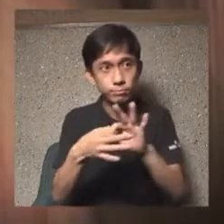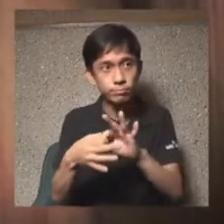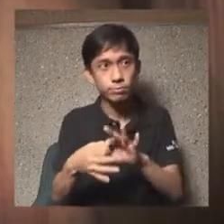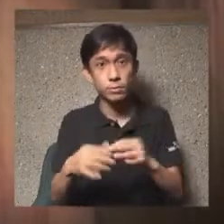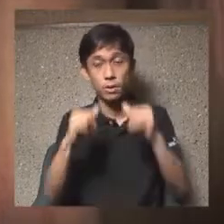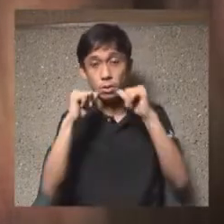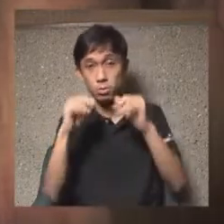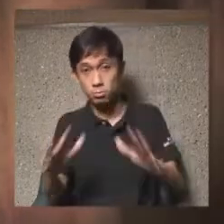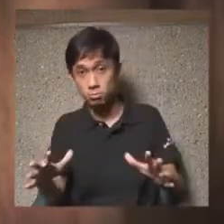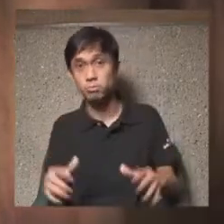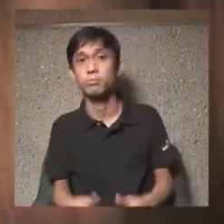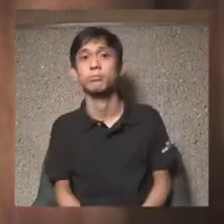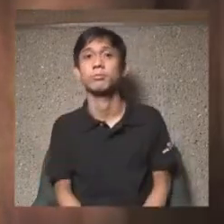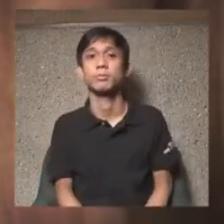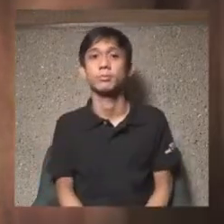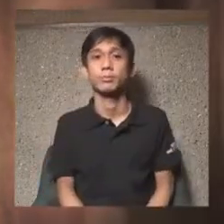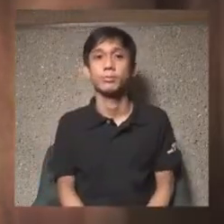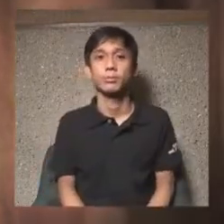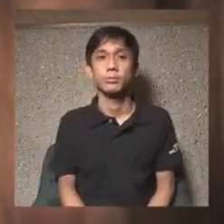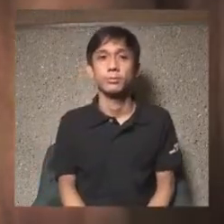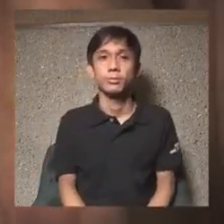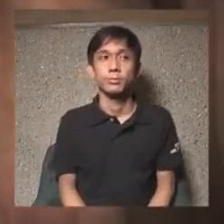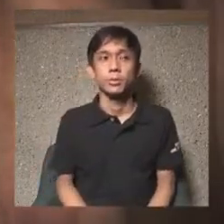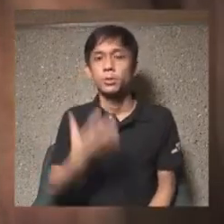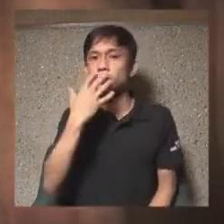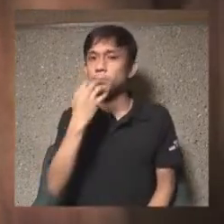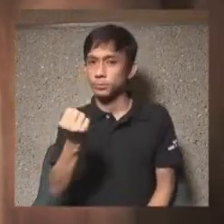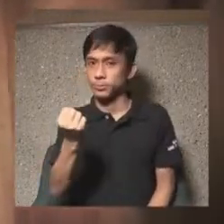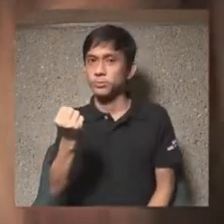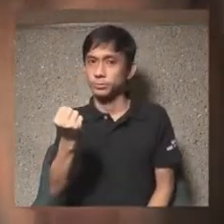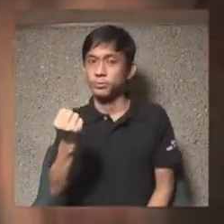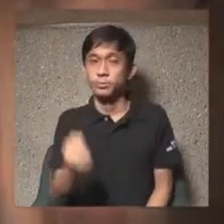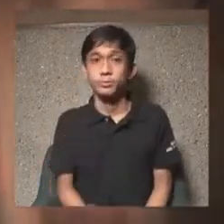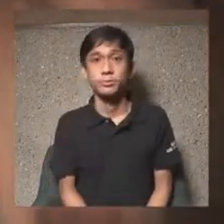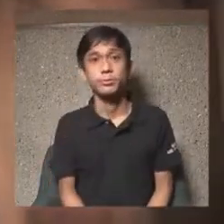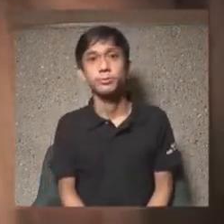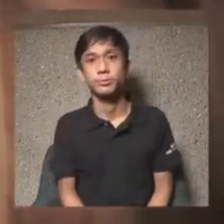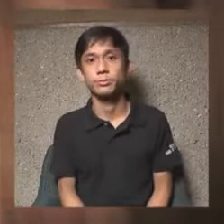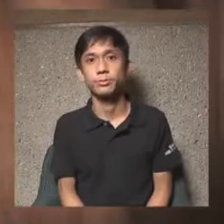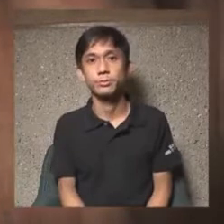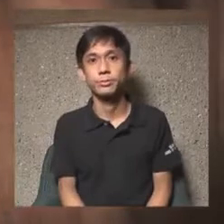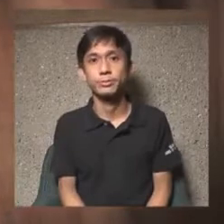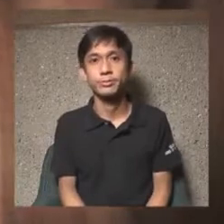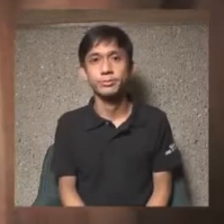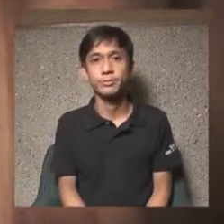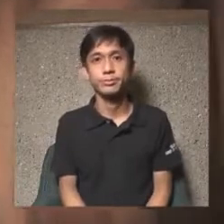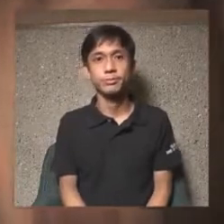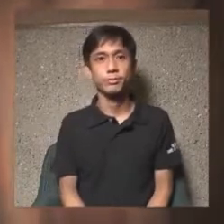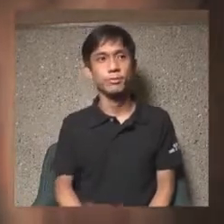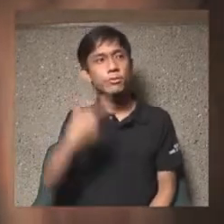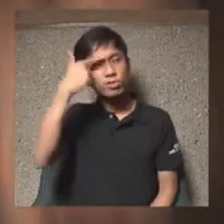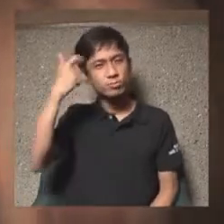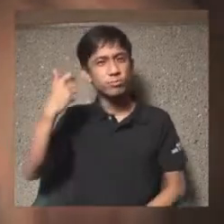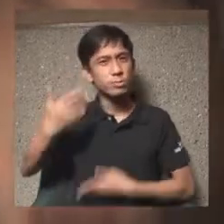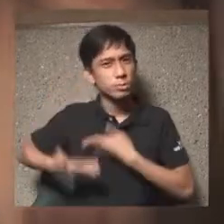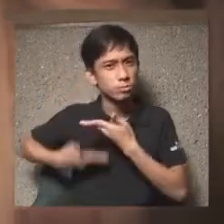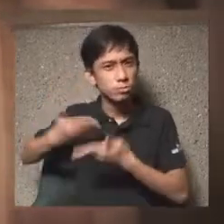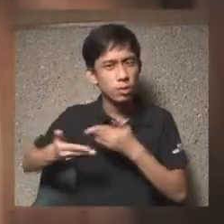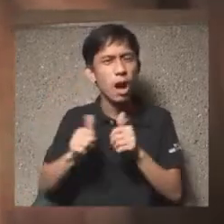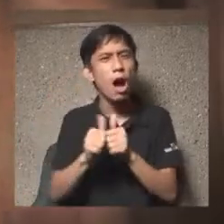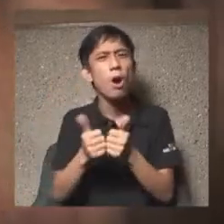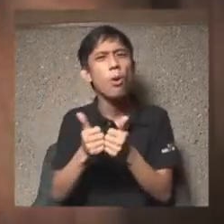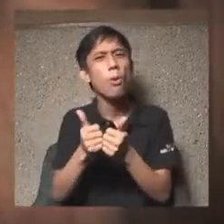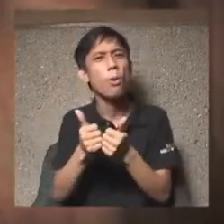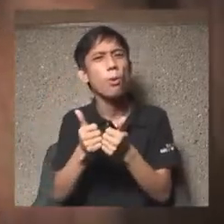our curse. It's because on how we got them. I want you to reflect on that, please.